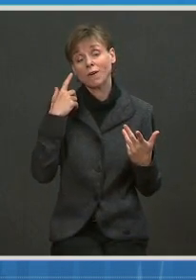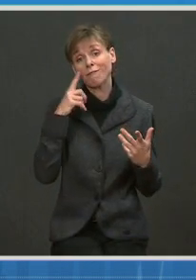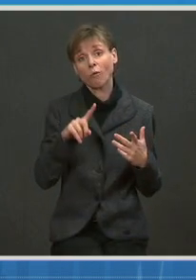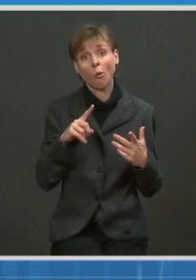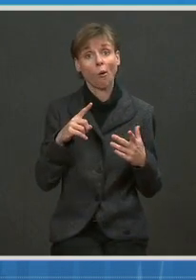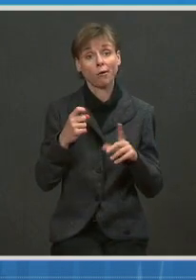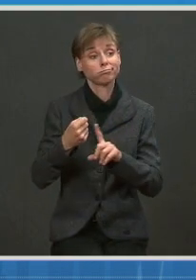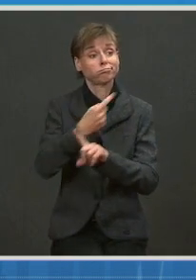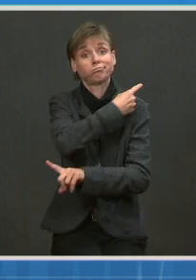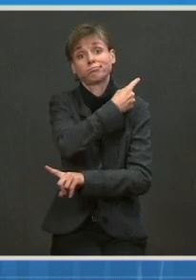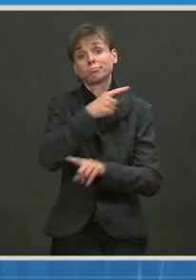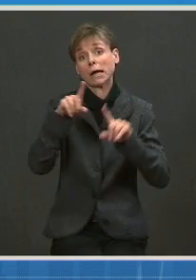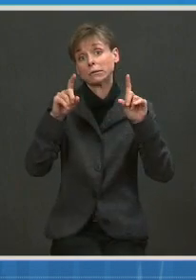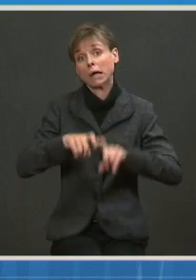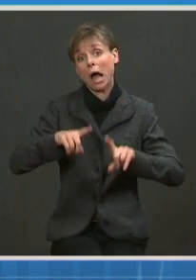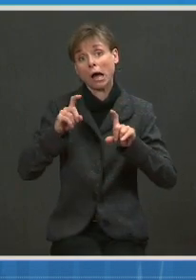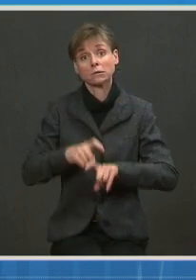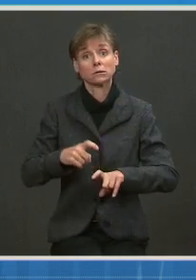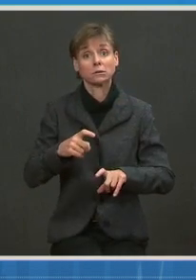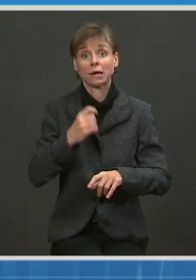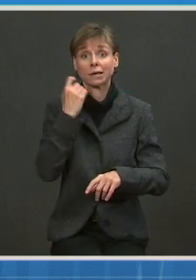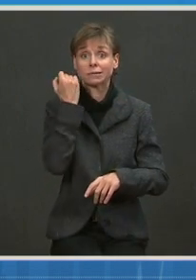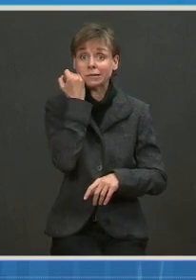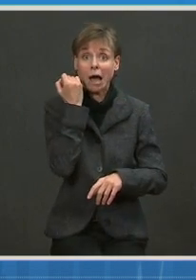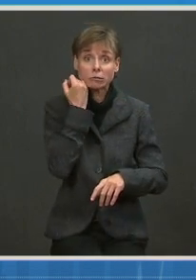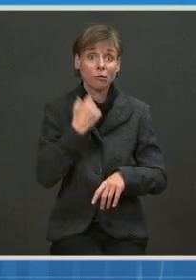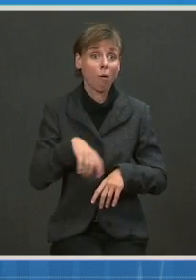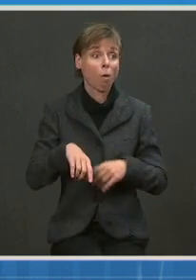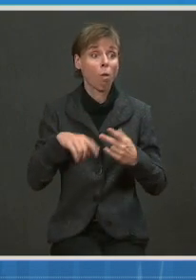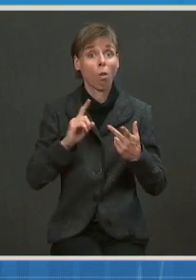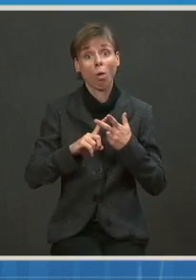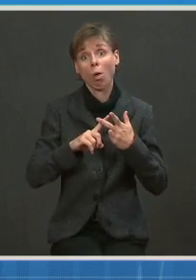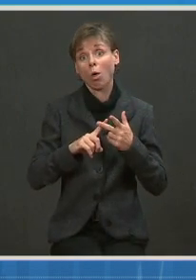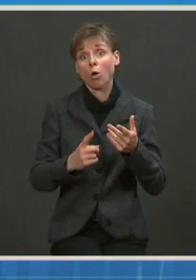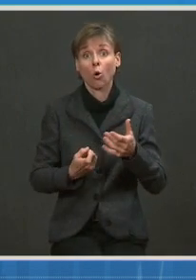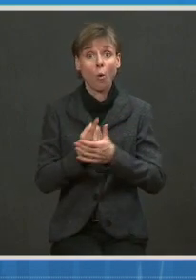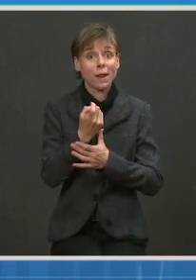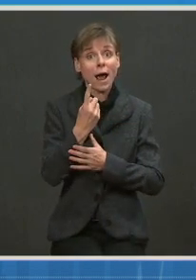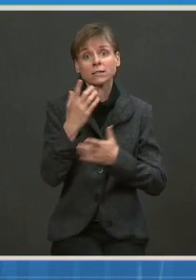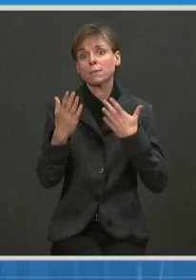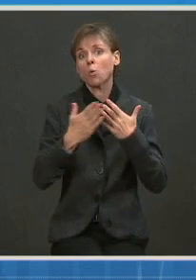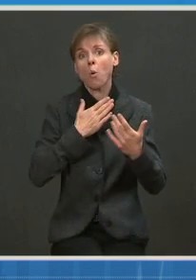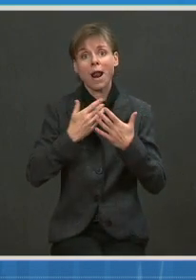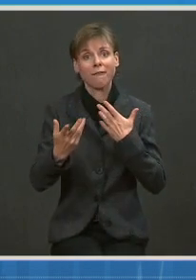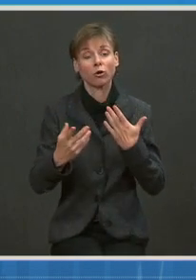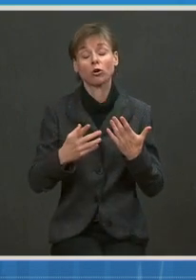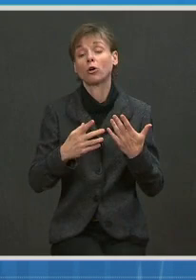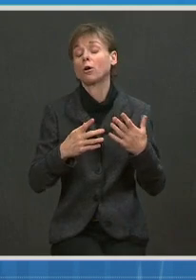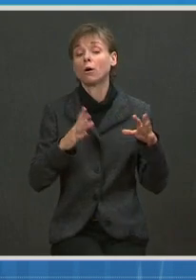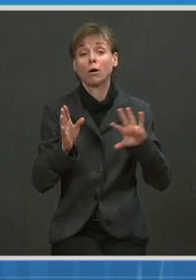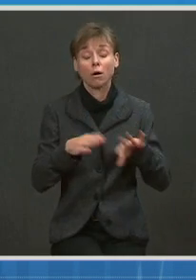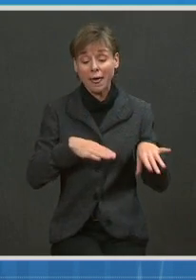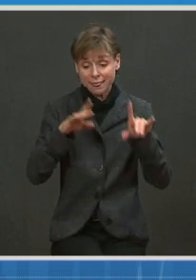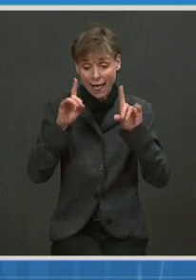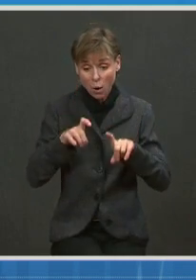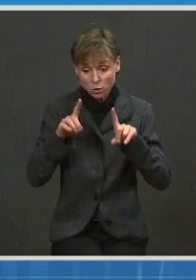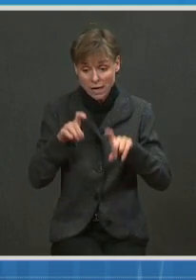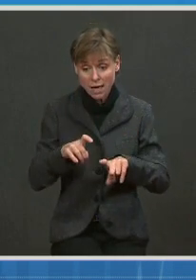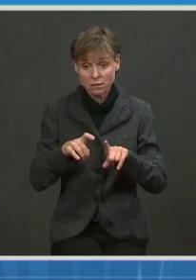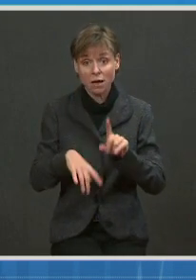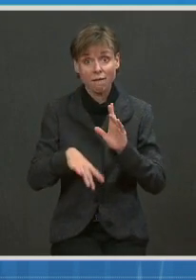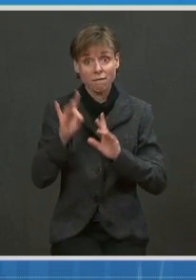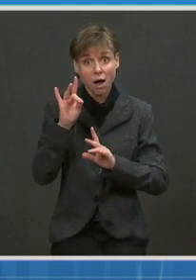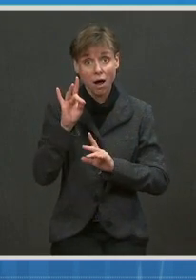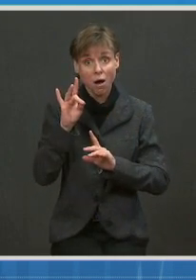colonoscopy, dental procedures, or what have you. They were tested, and it was found that after adjustment for confounding